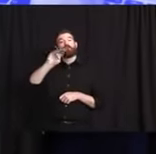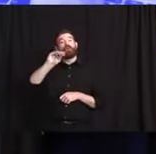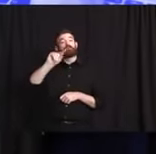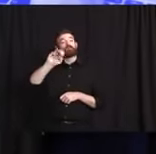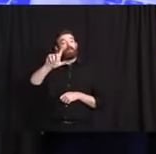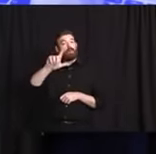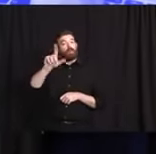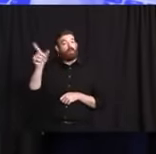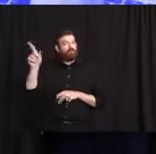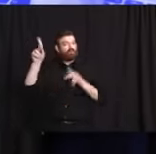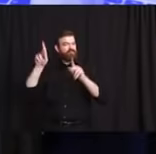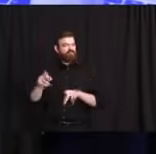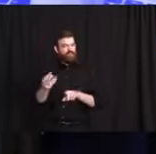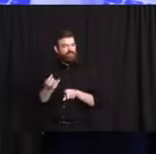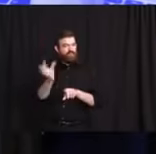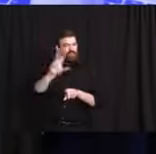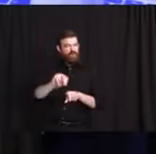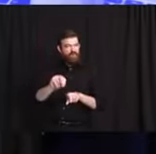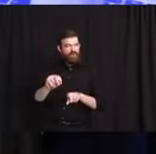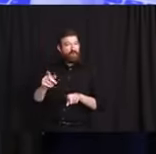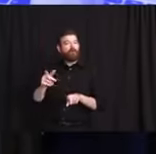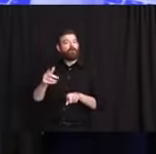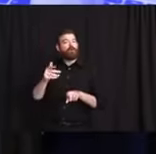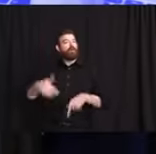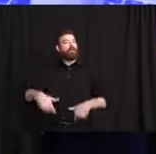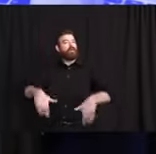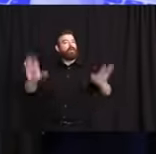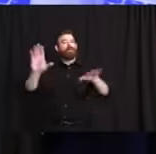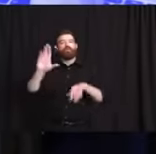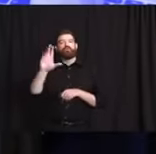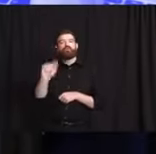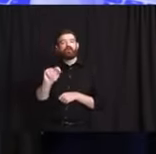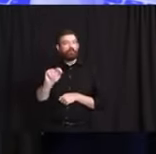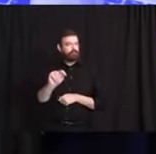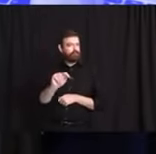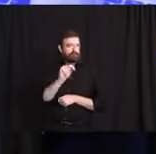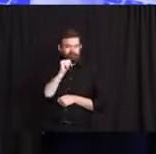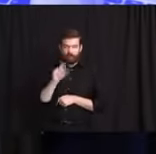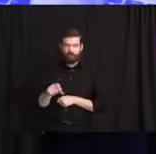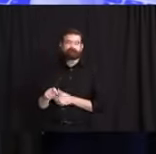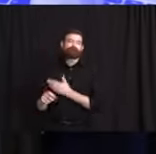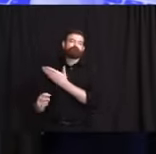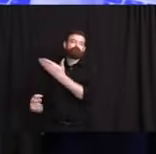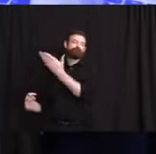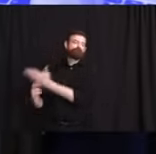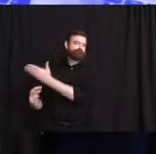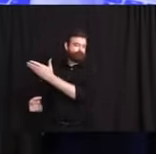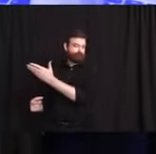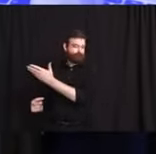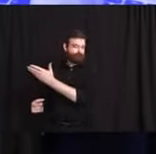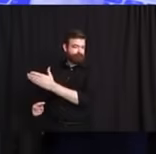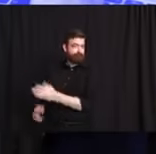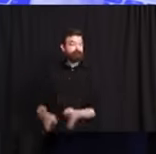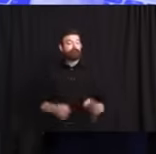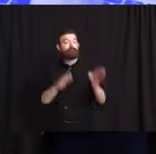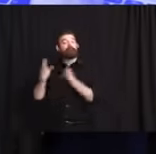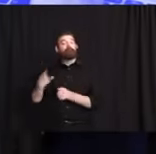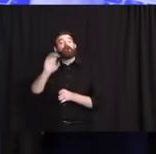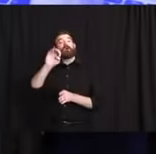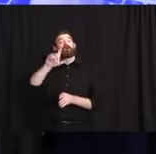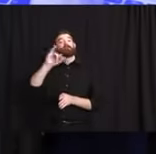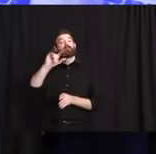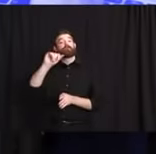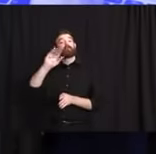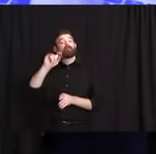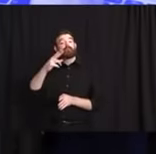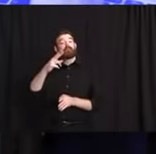to unauthorized individuals at 2 separate hotels that he owns. In Elizabeth, a bar and restaurant owner was cited for having